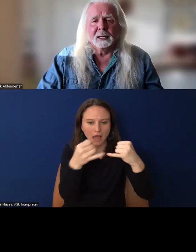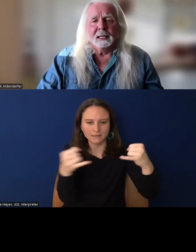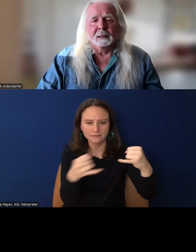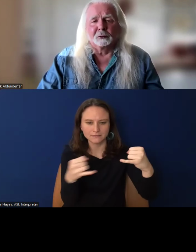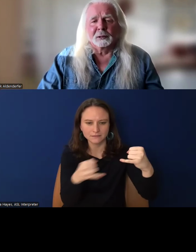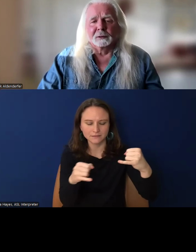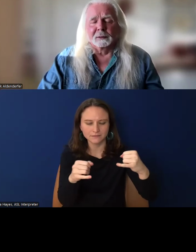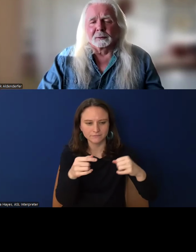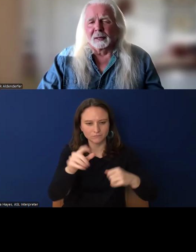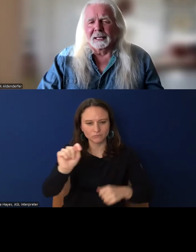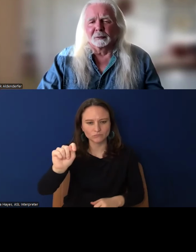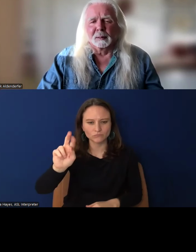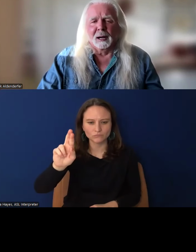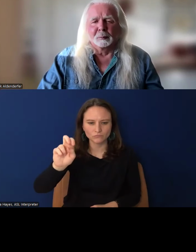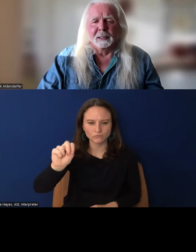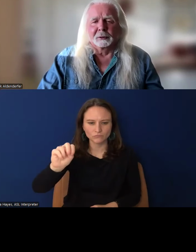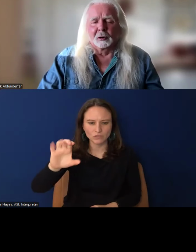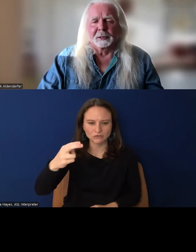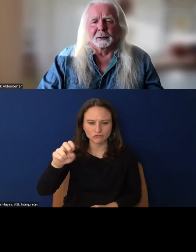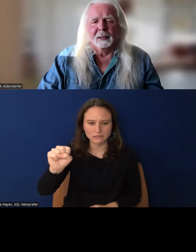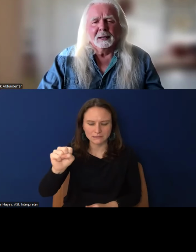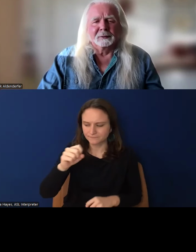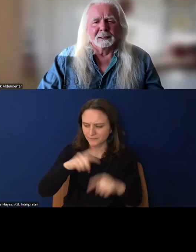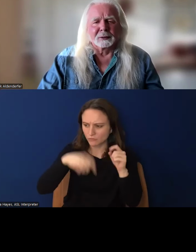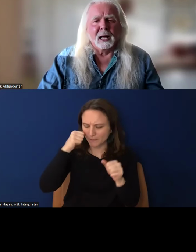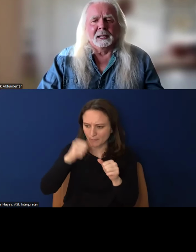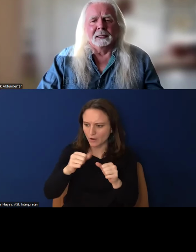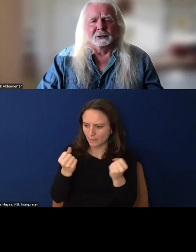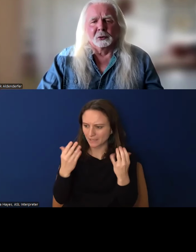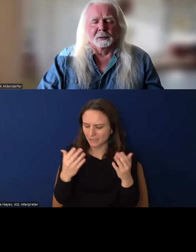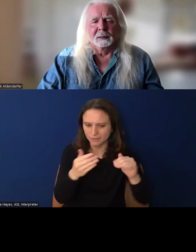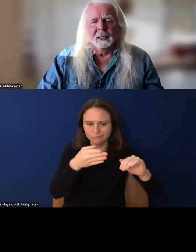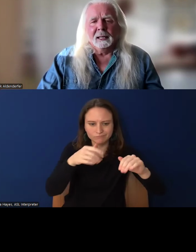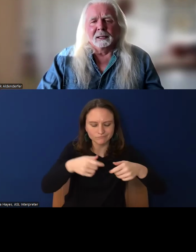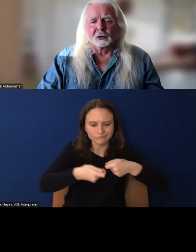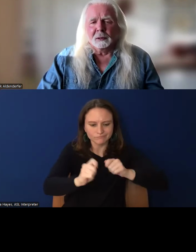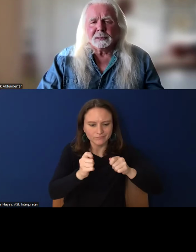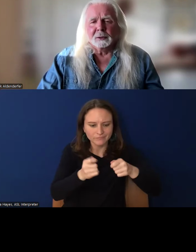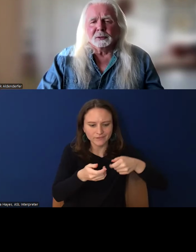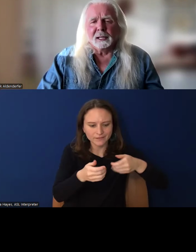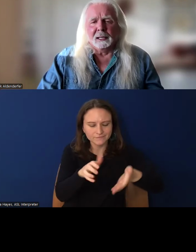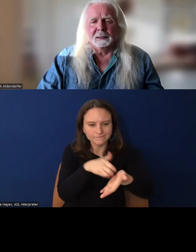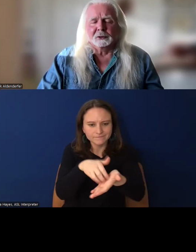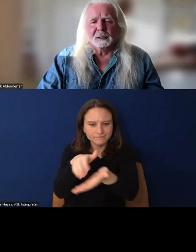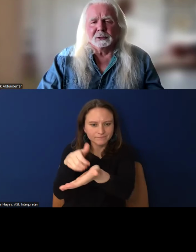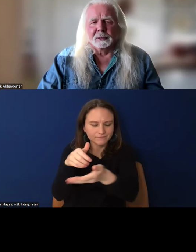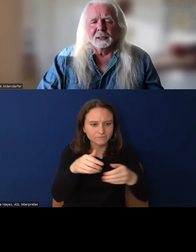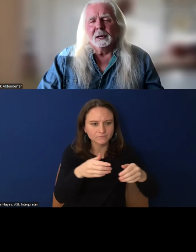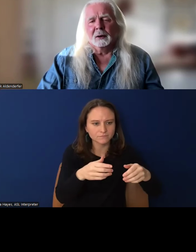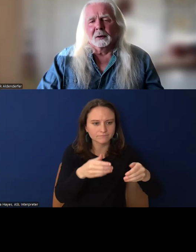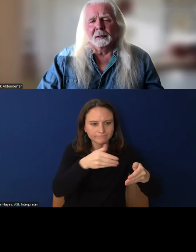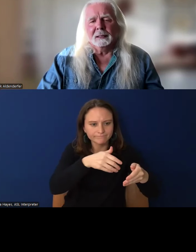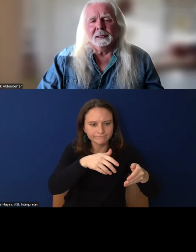cross in front of it. I can't remember how many there are here. I think there's 9 in total. And across those 9